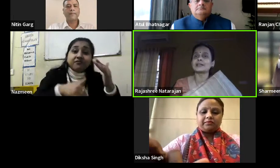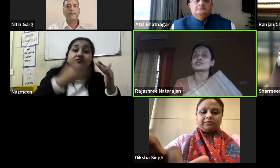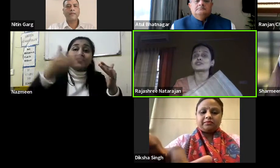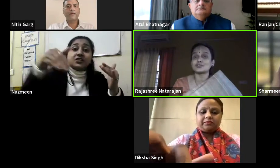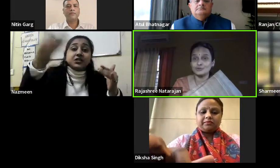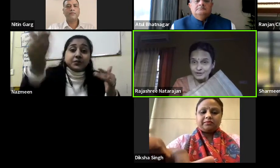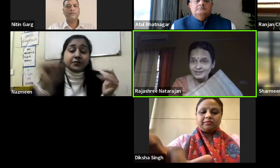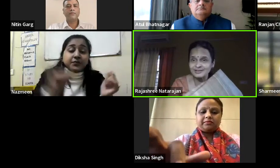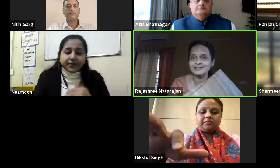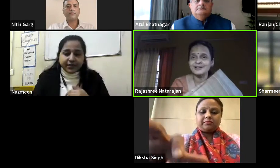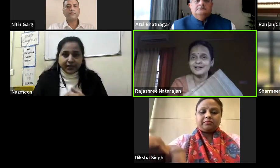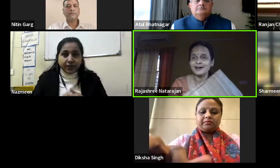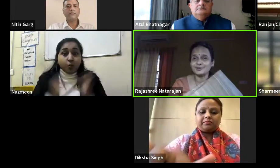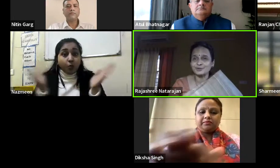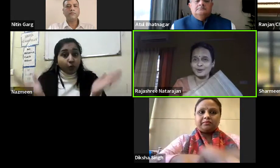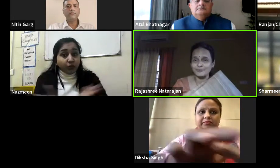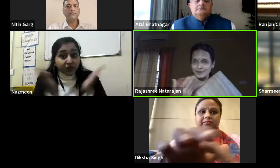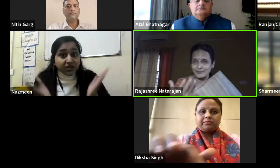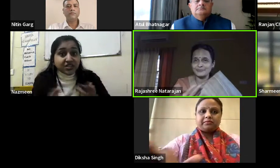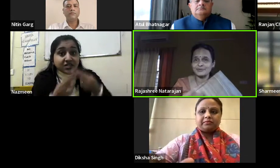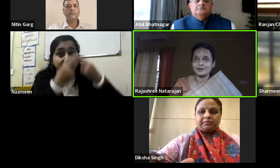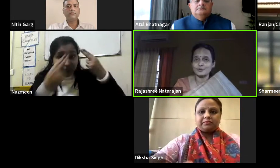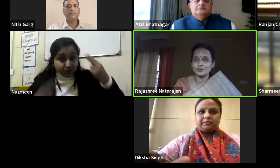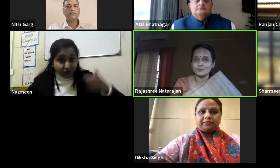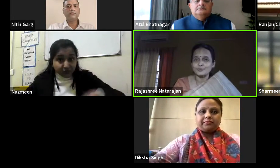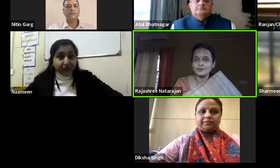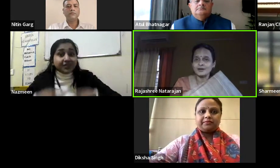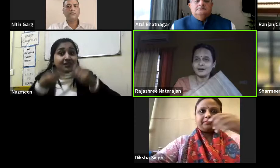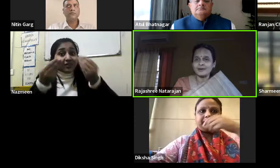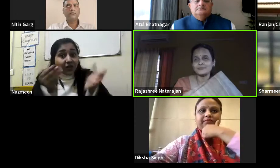more inspirational stories to come from